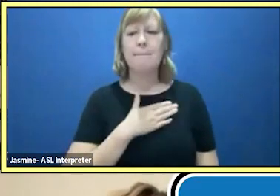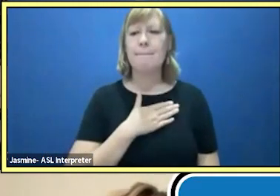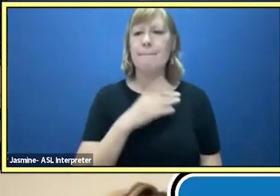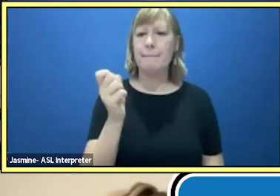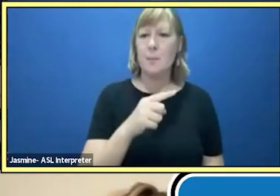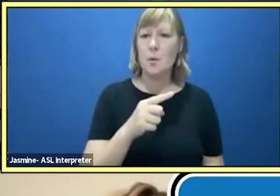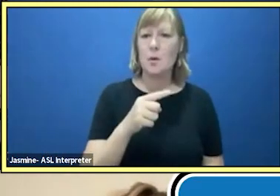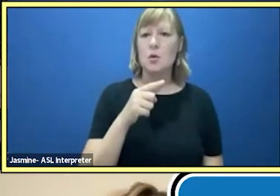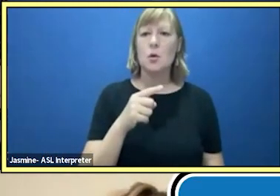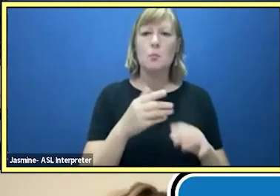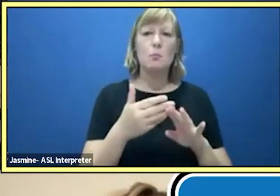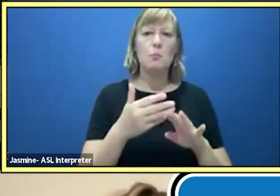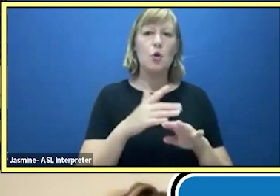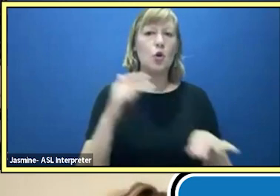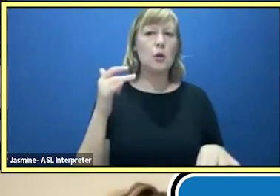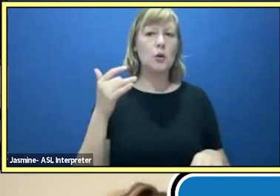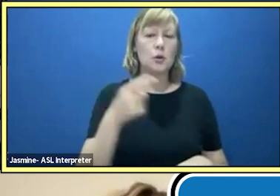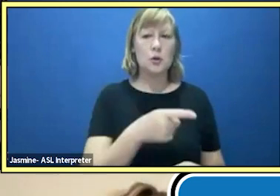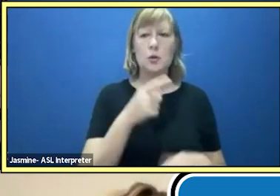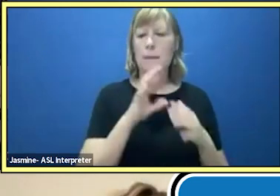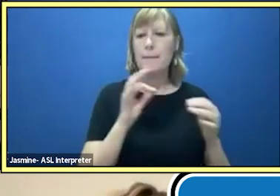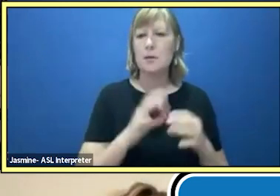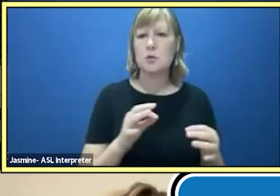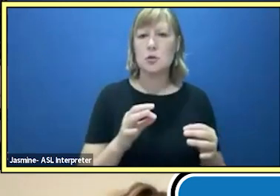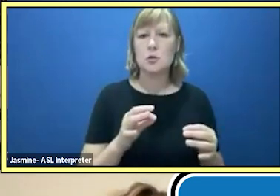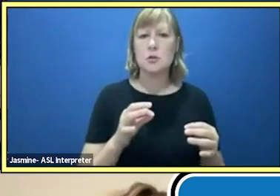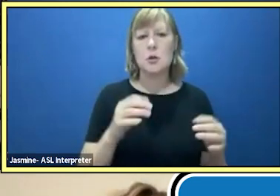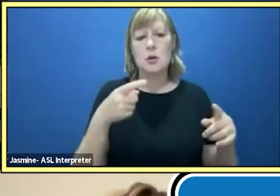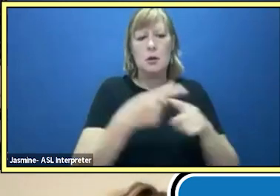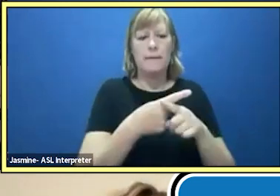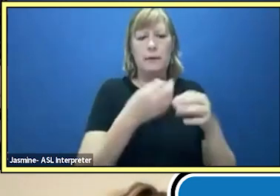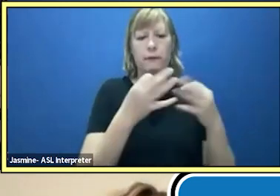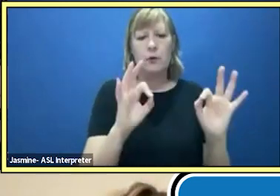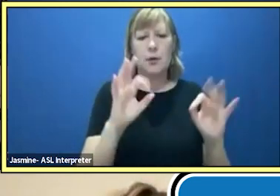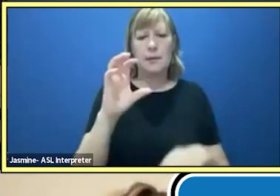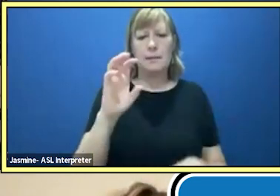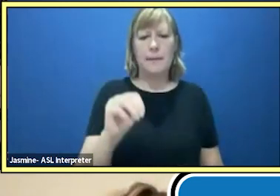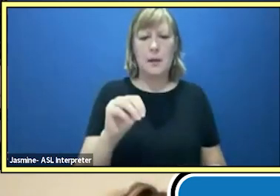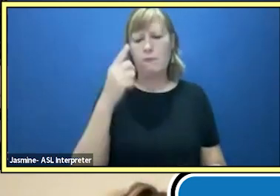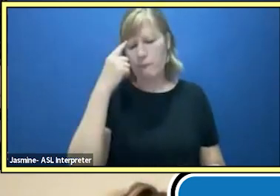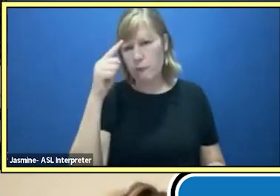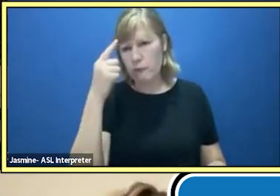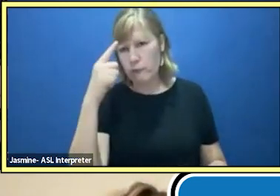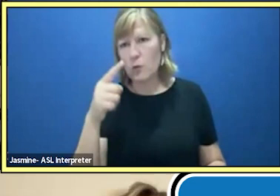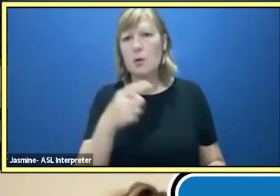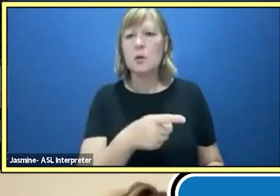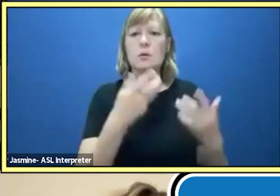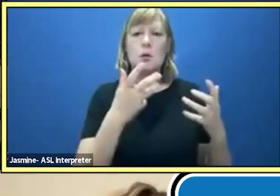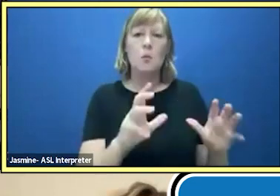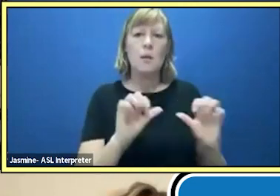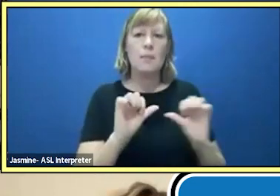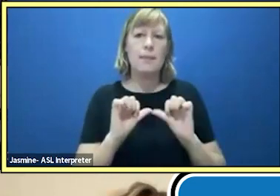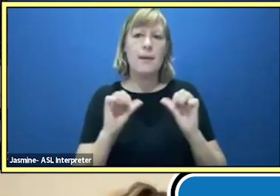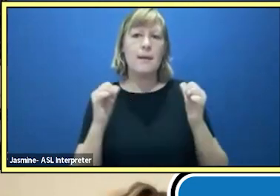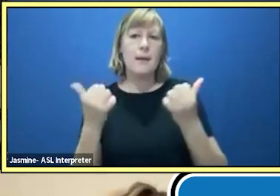had mentioned that the whole point of conflict-free case management is because you don't want the agency who provides the